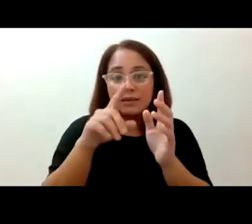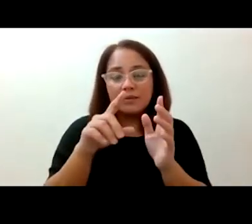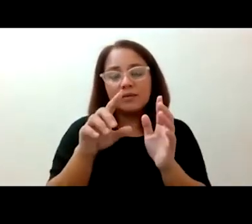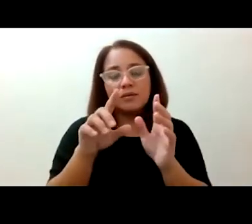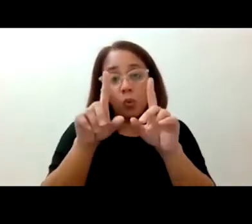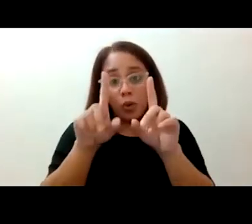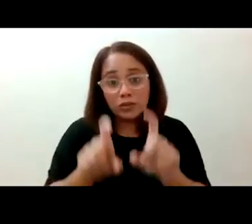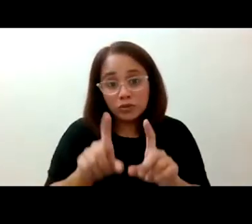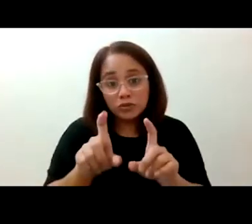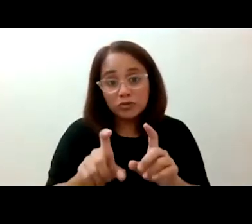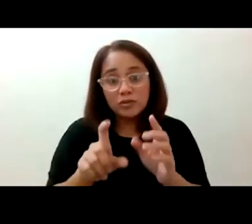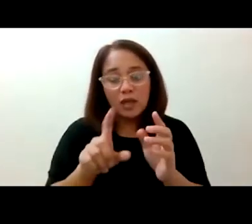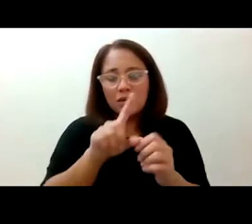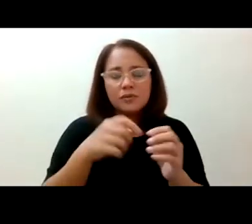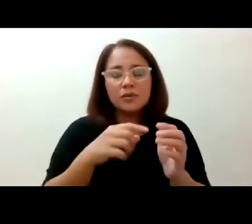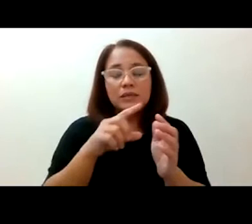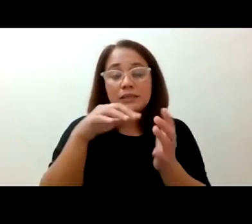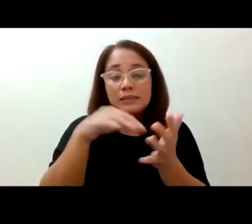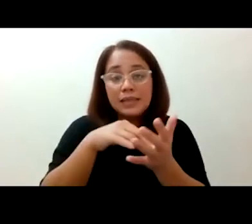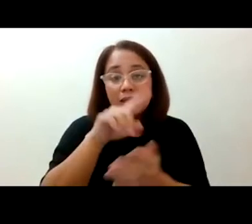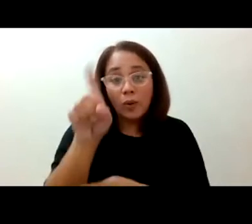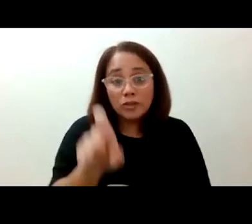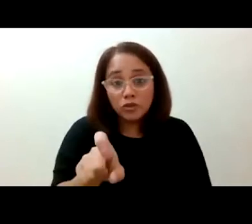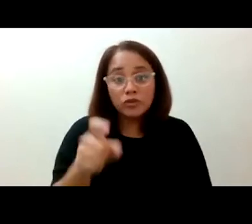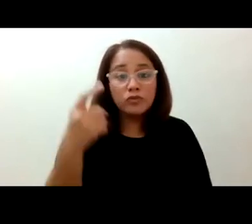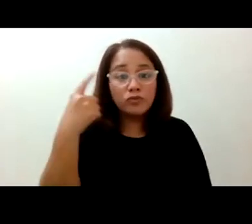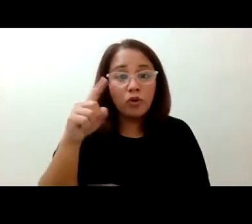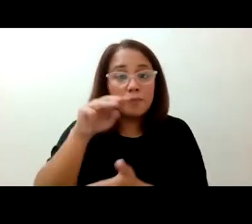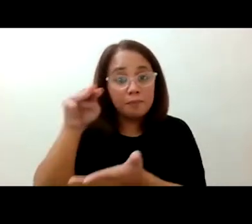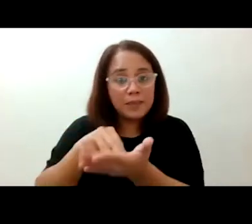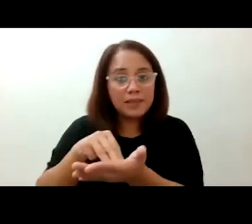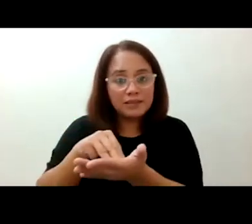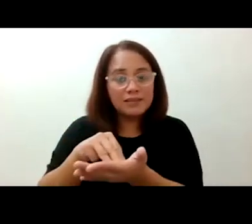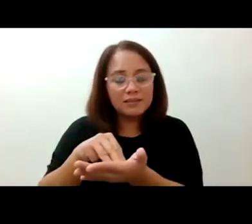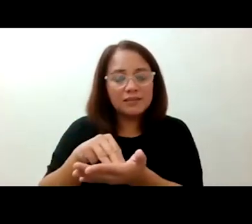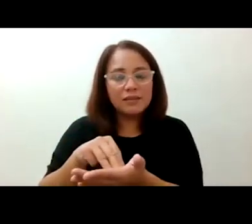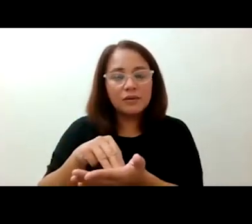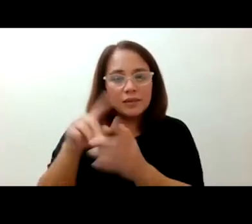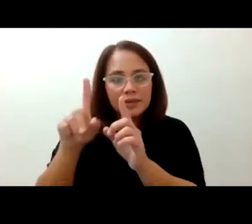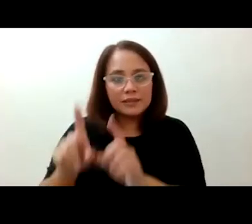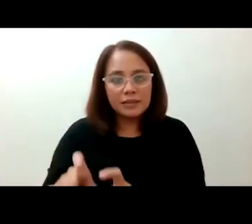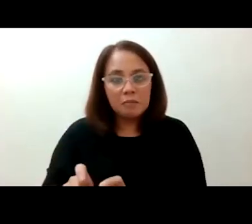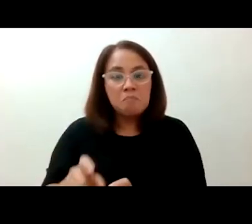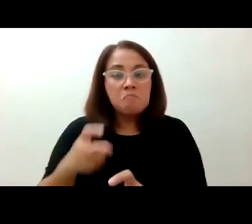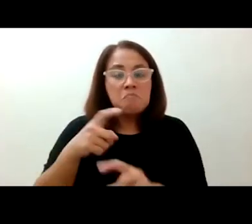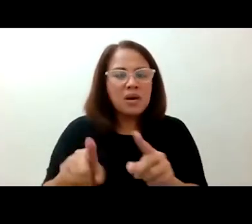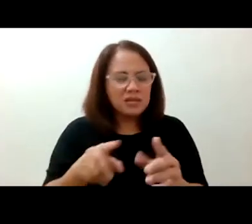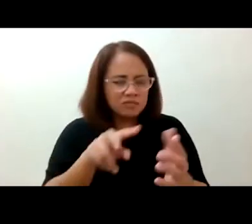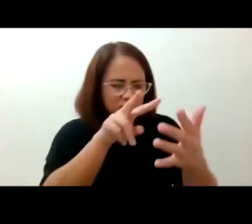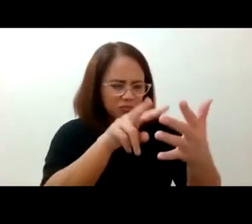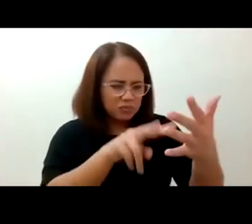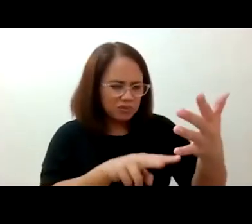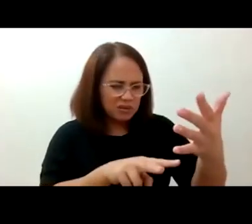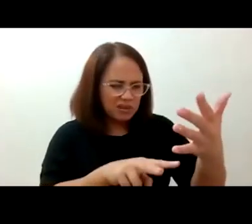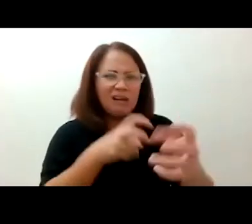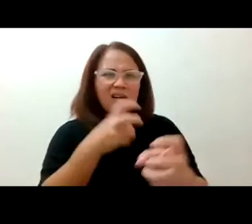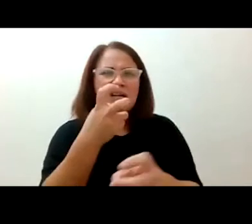about the midterm. And then if you think something is too difficult for you, then we